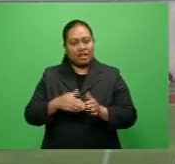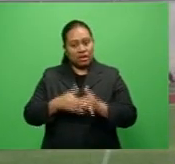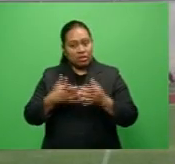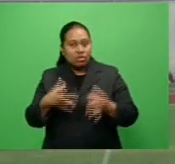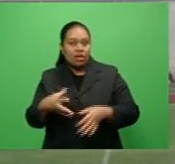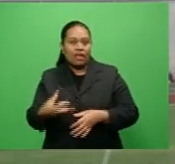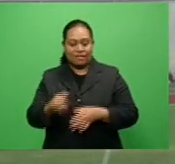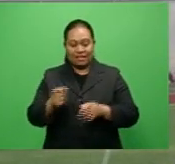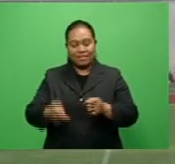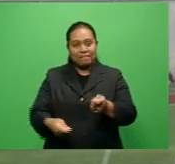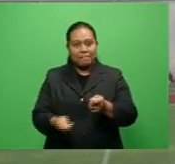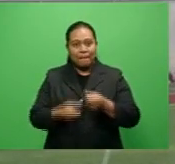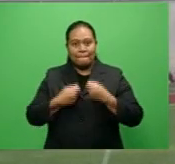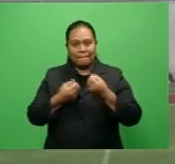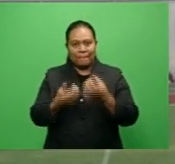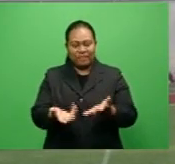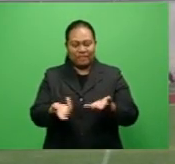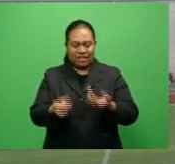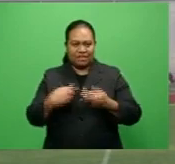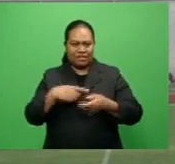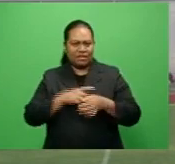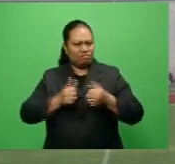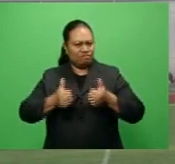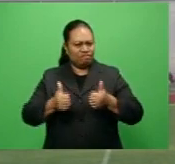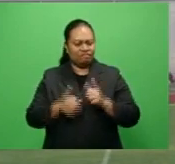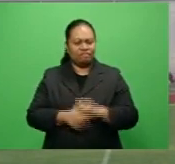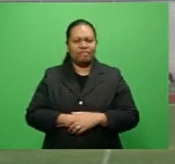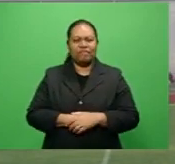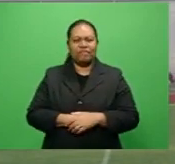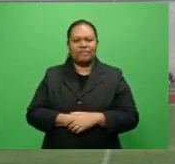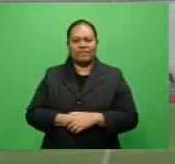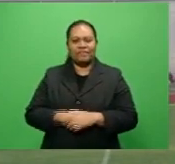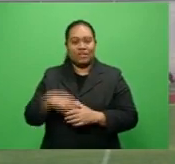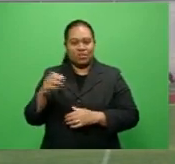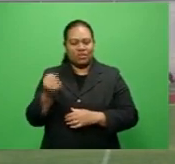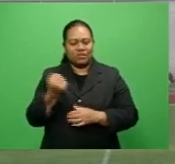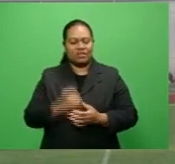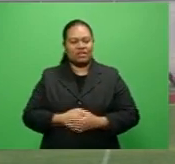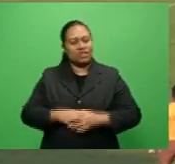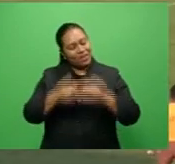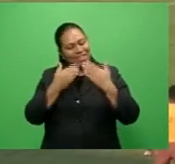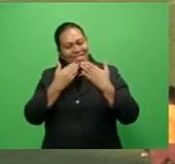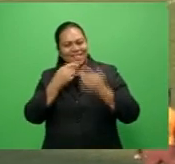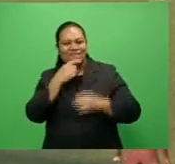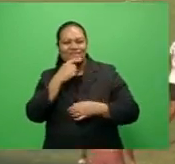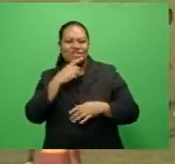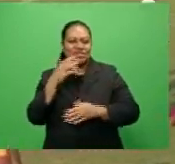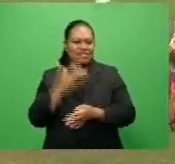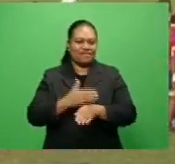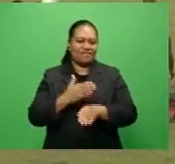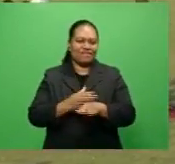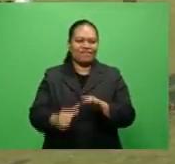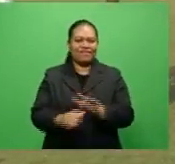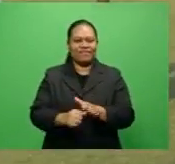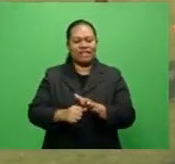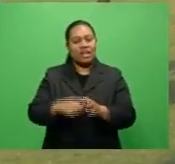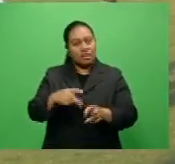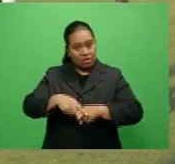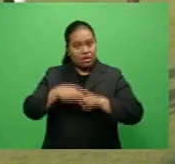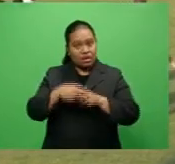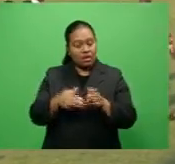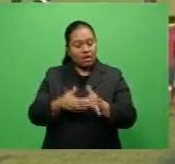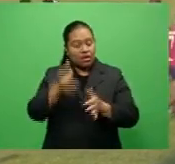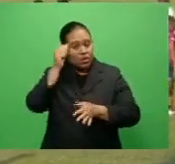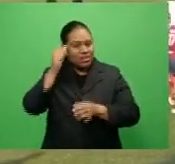a big advantage for us, and thank the boys for the hard work. Nandronga is aware of the